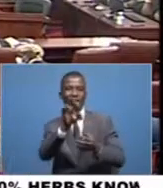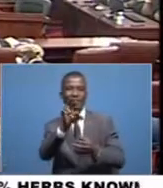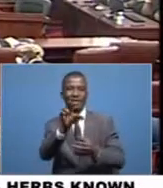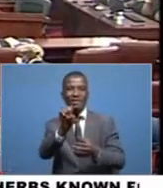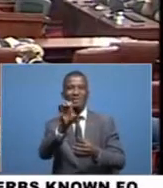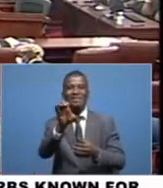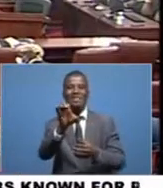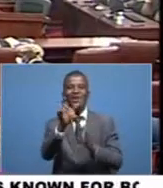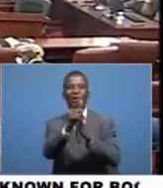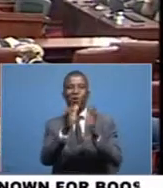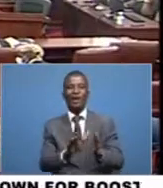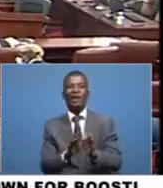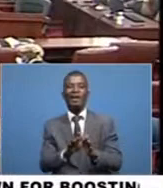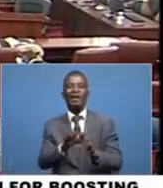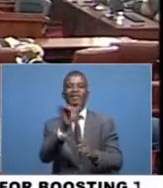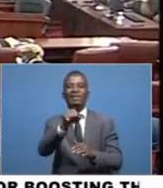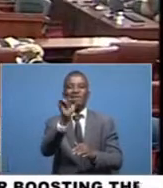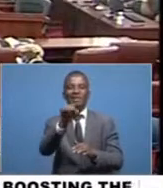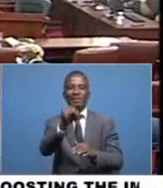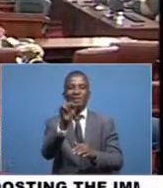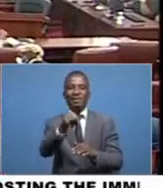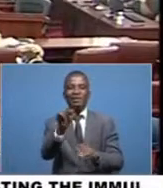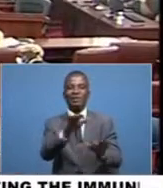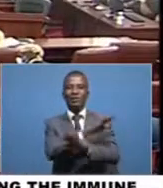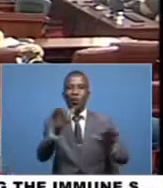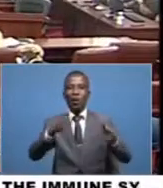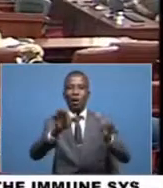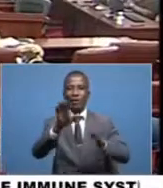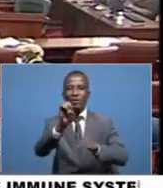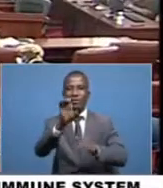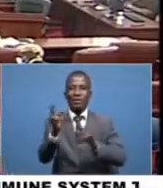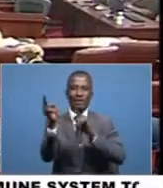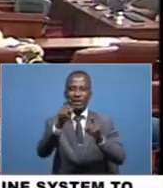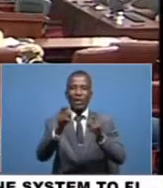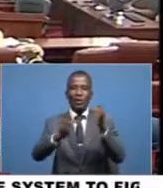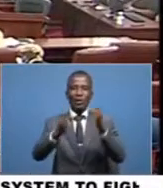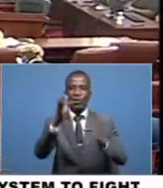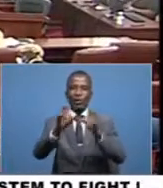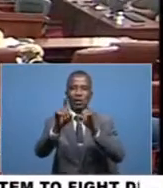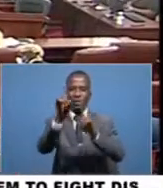and reiterated that the second respondent would also close